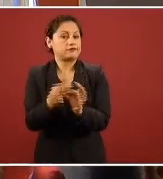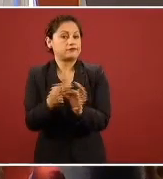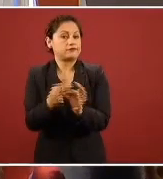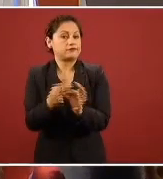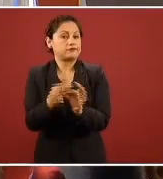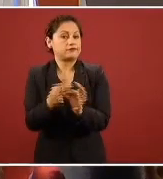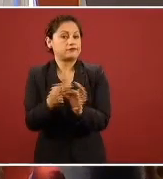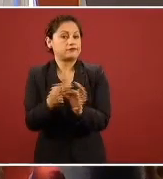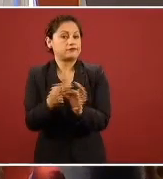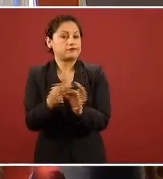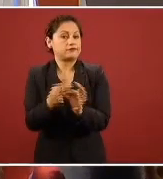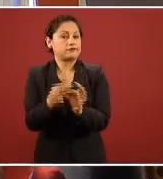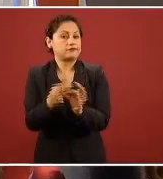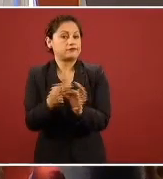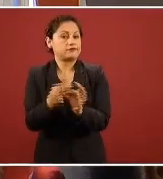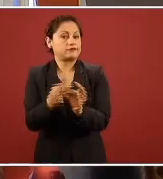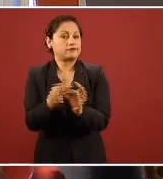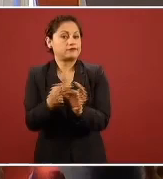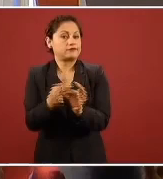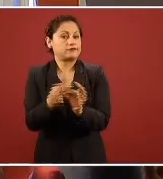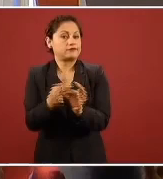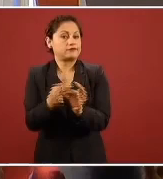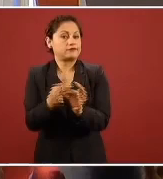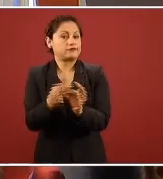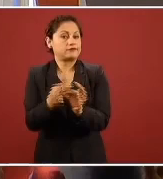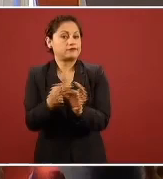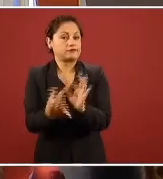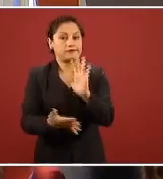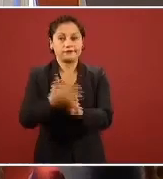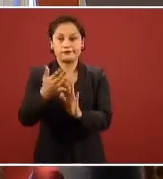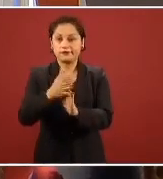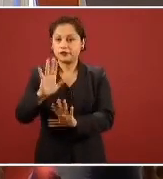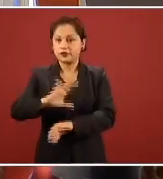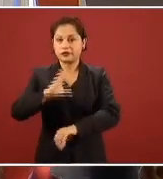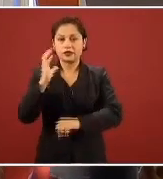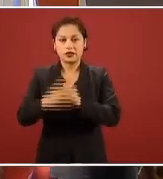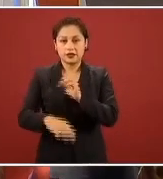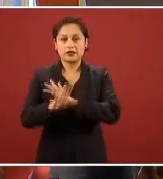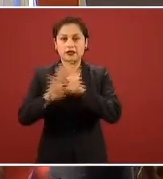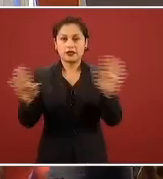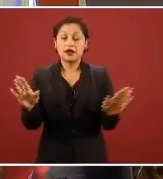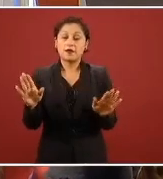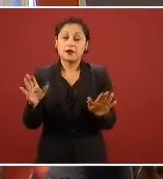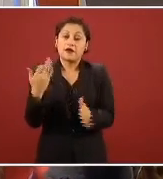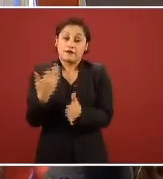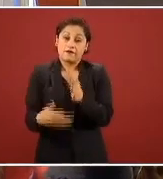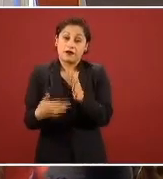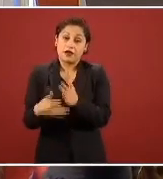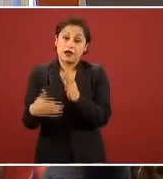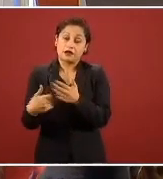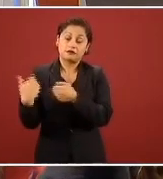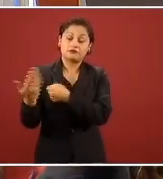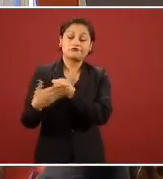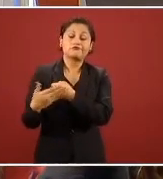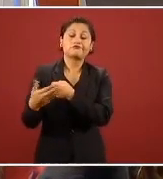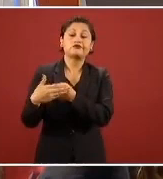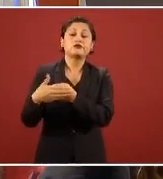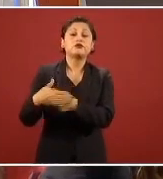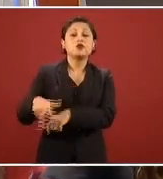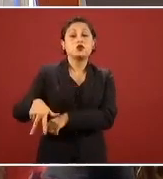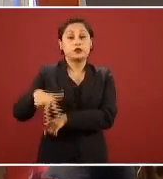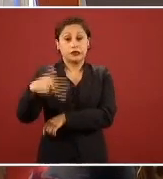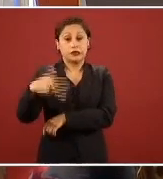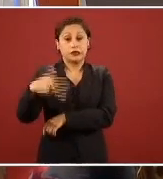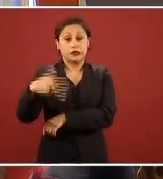are already finished, and they have pending 13. Que el próximo mes, a principio del mes,